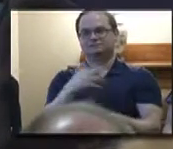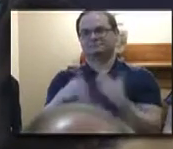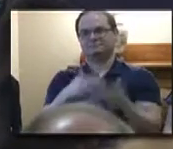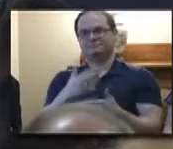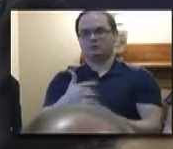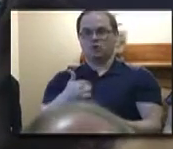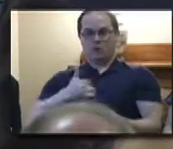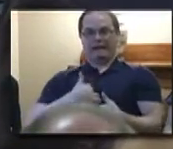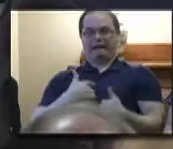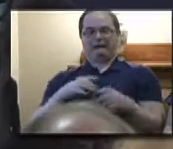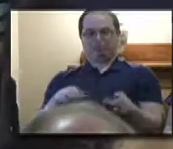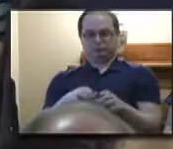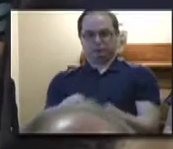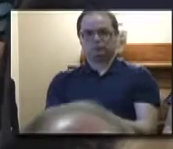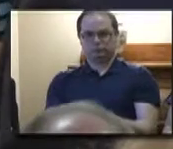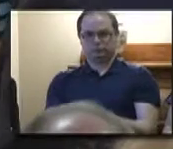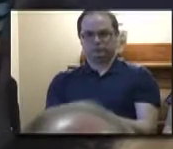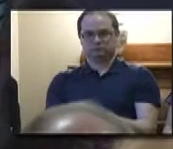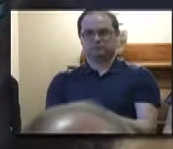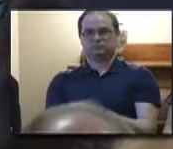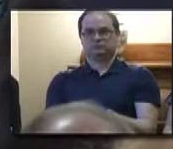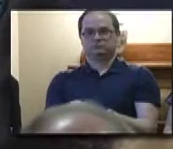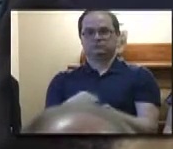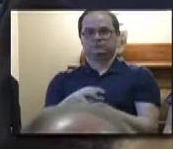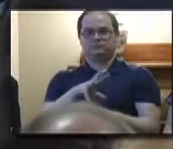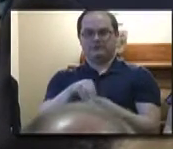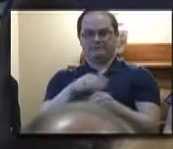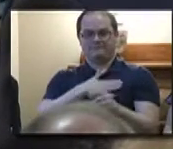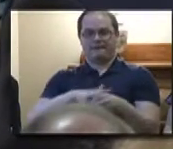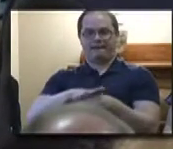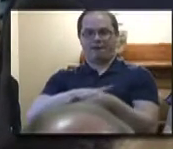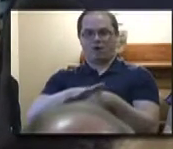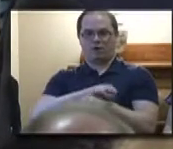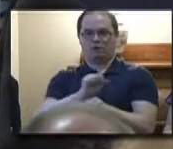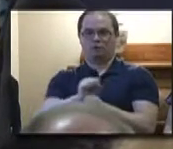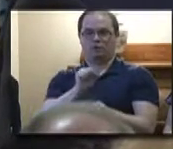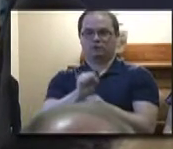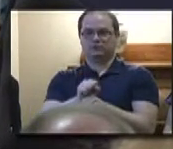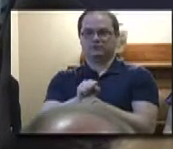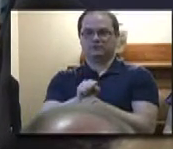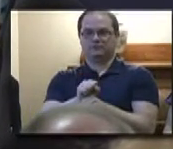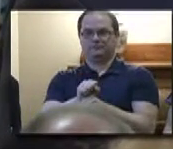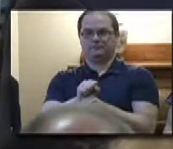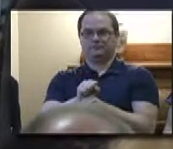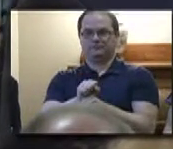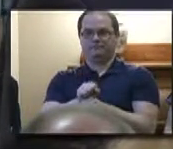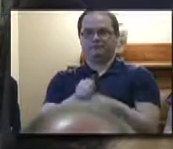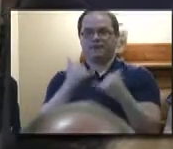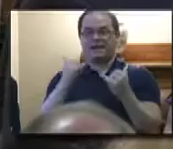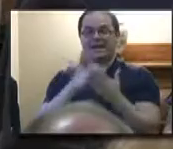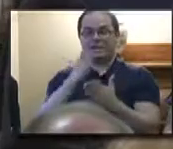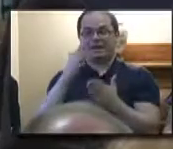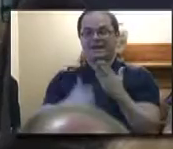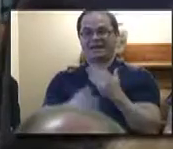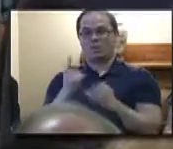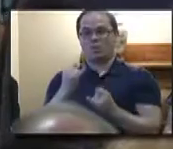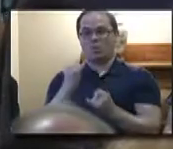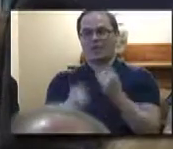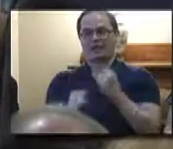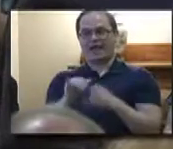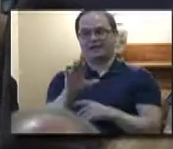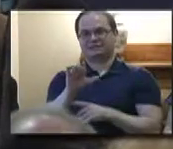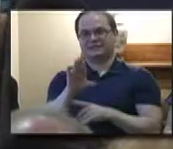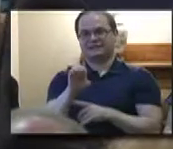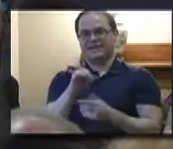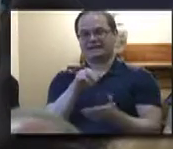that is what I do in my area of work. Now I'm going to end with one last case